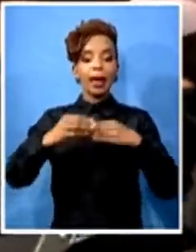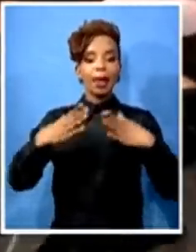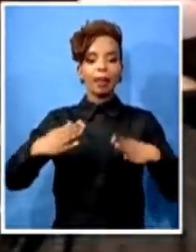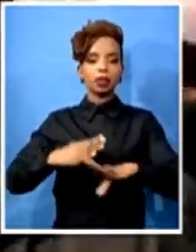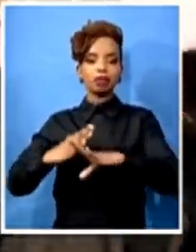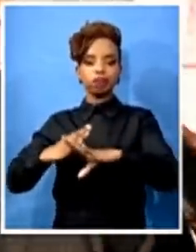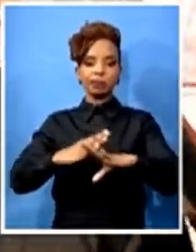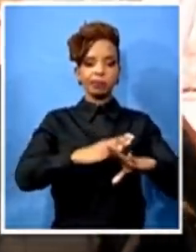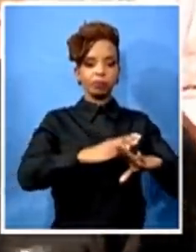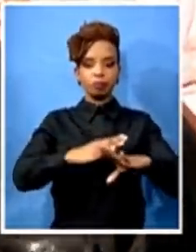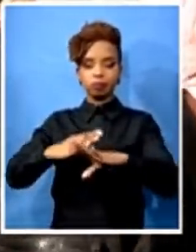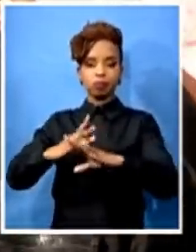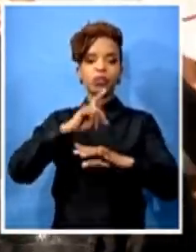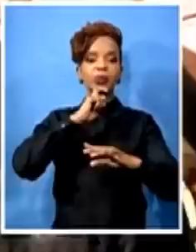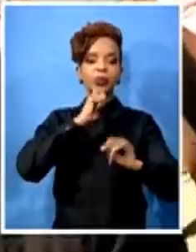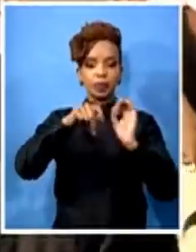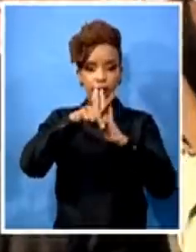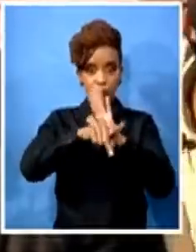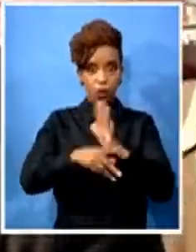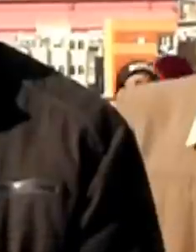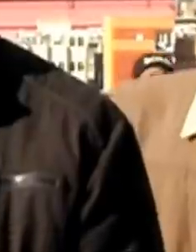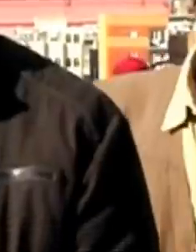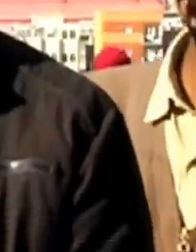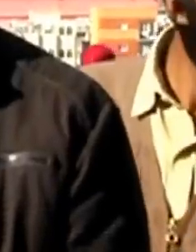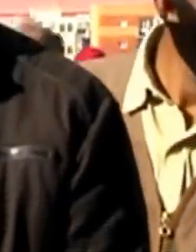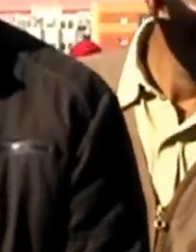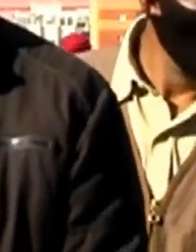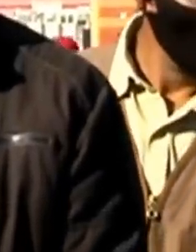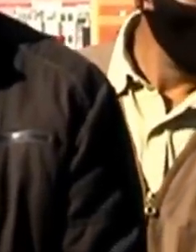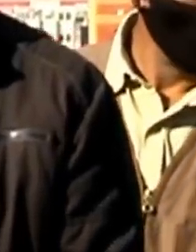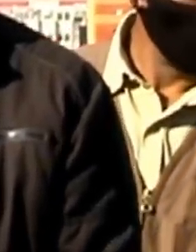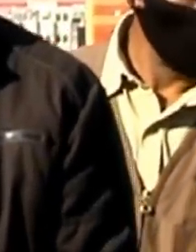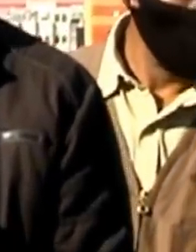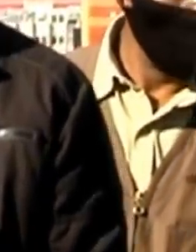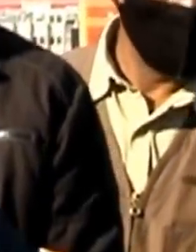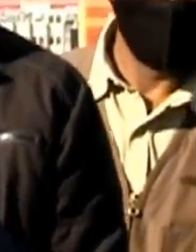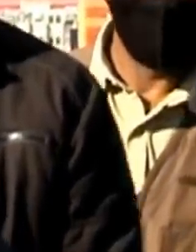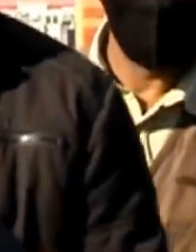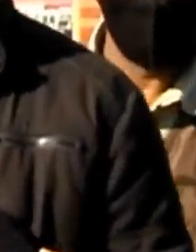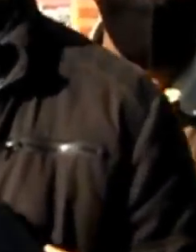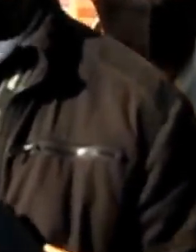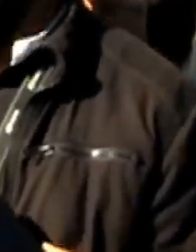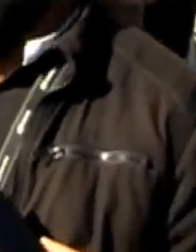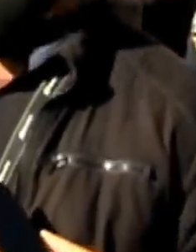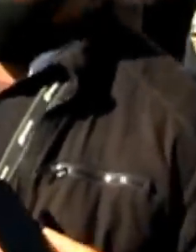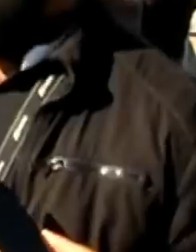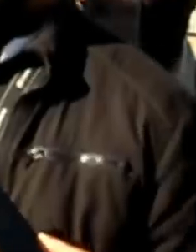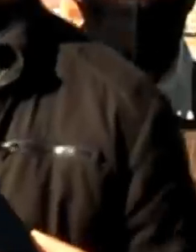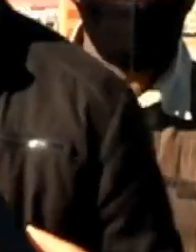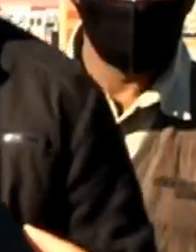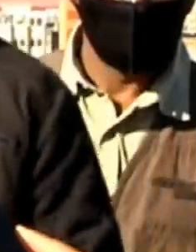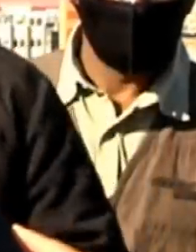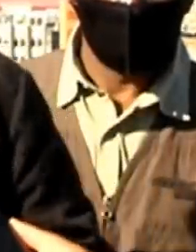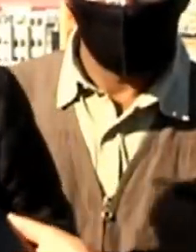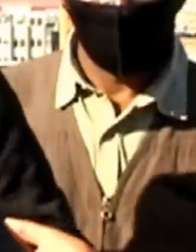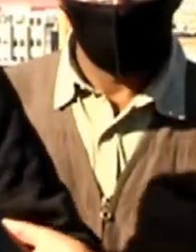African Union, do you think that this march will actually draw the attention of the AU and SADC? In a struggle, like in any fight,